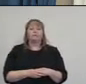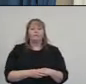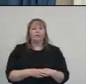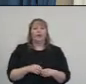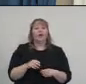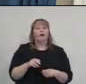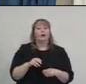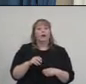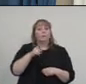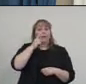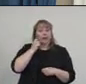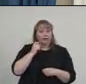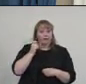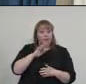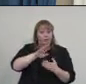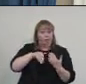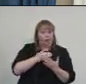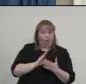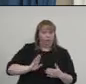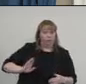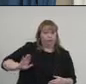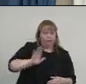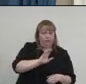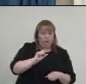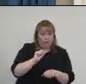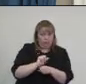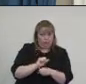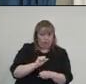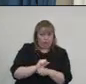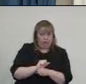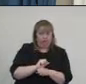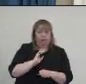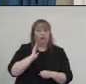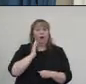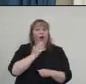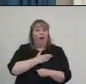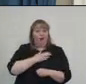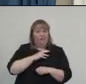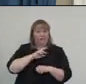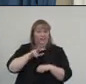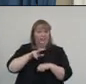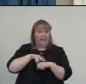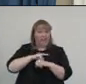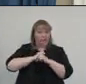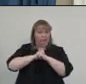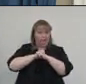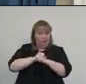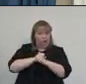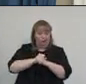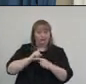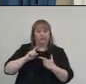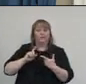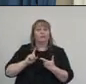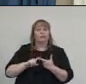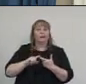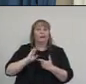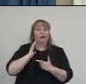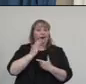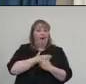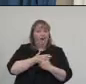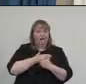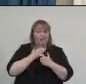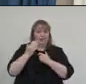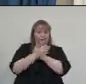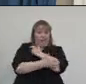Nevada National Guard, local leaders, and more, Nevada now has the capacity to test all